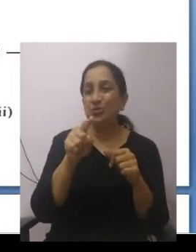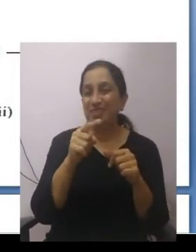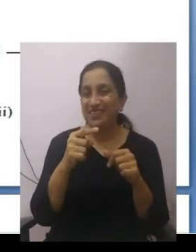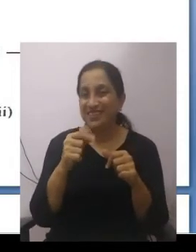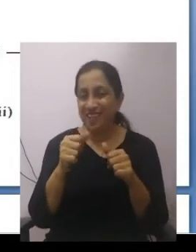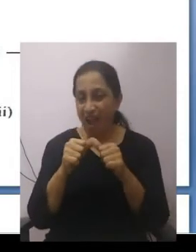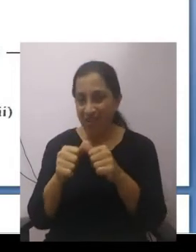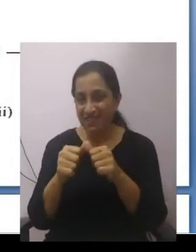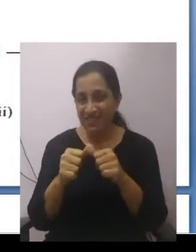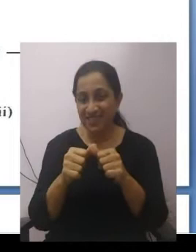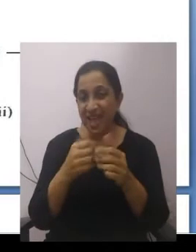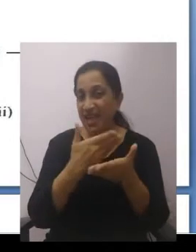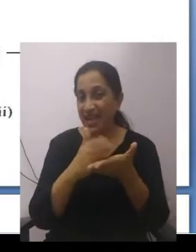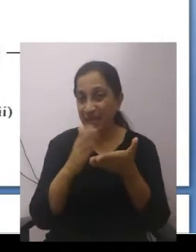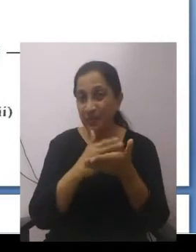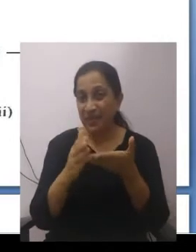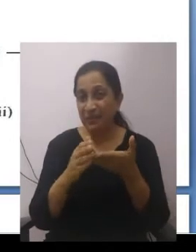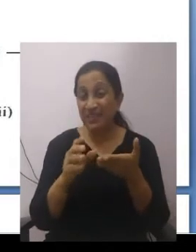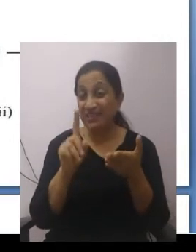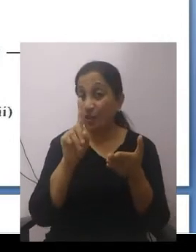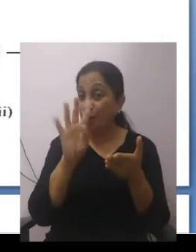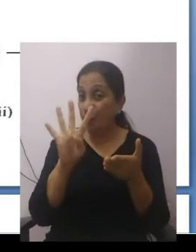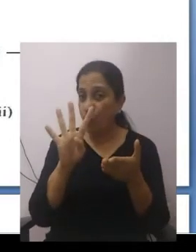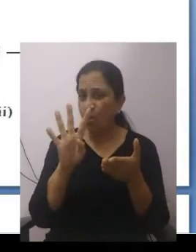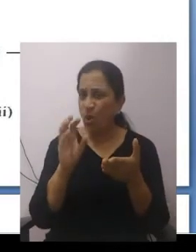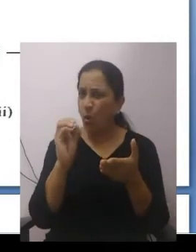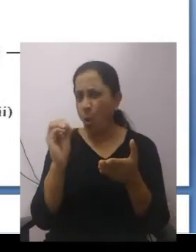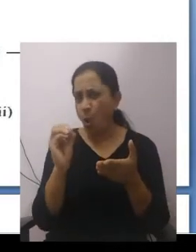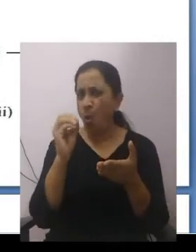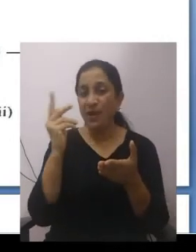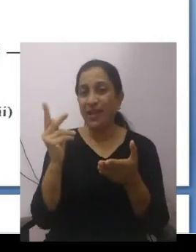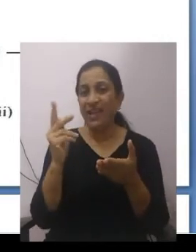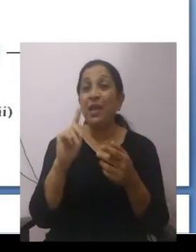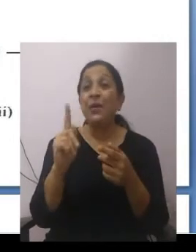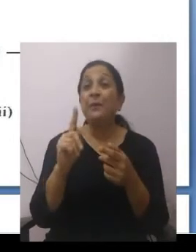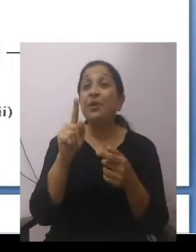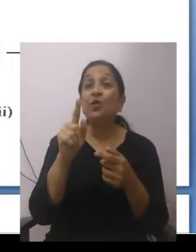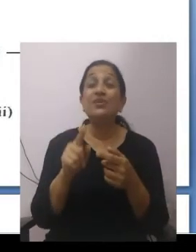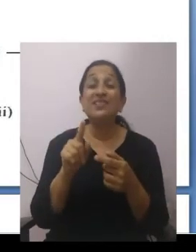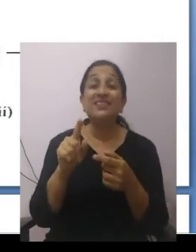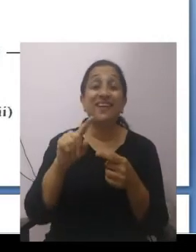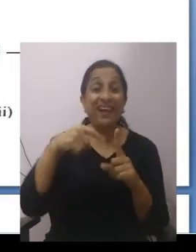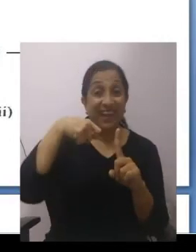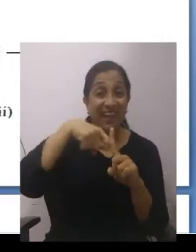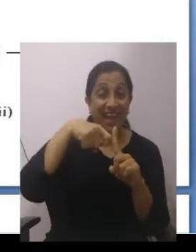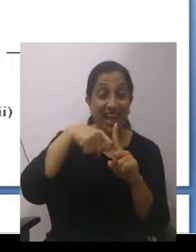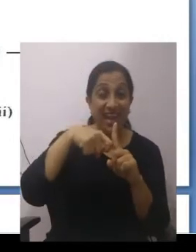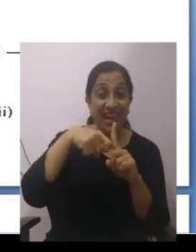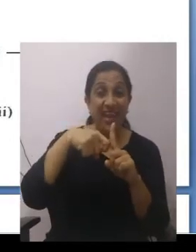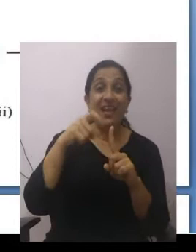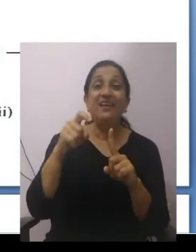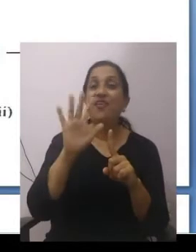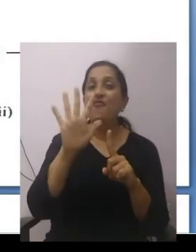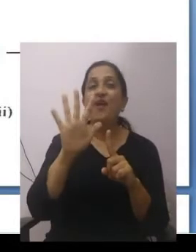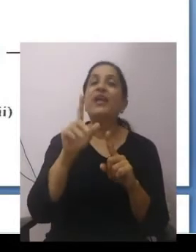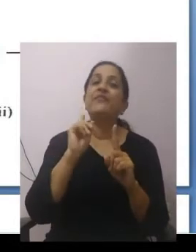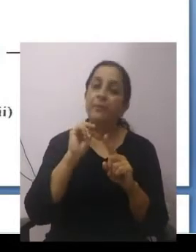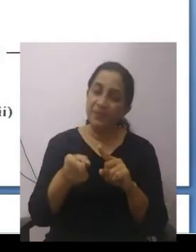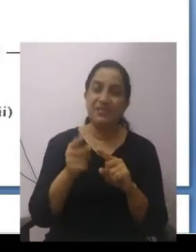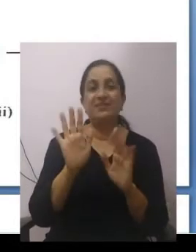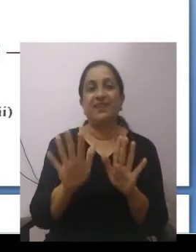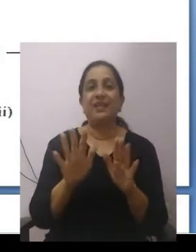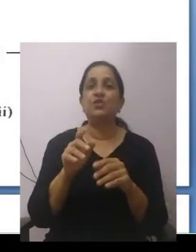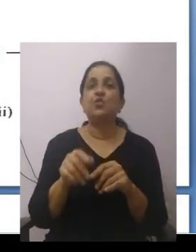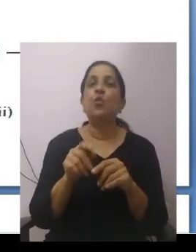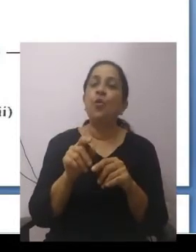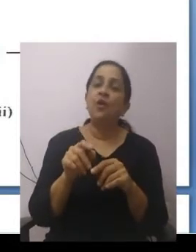but the j component is not 0. The k component is not 5. So this cannot be